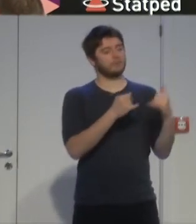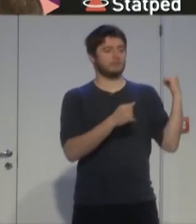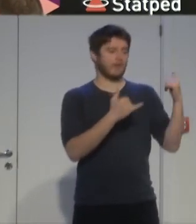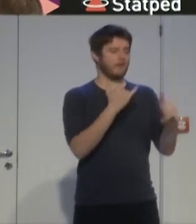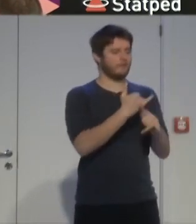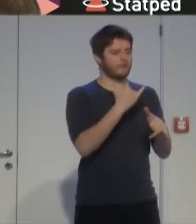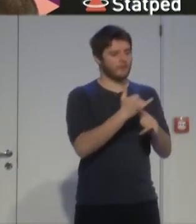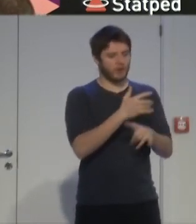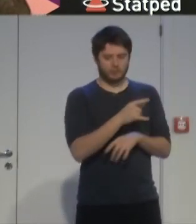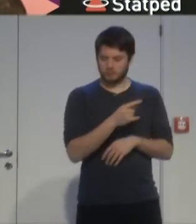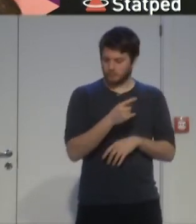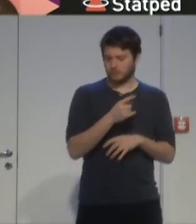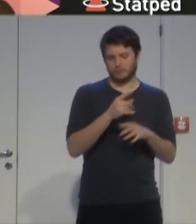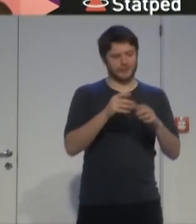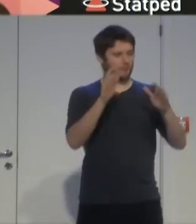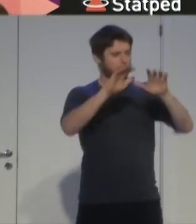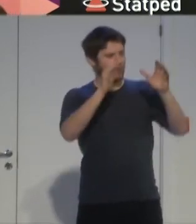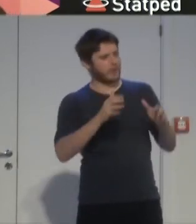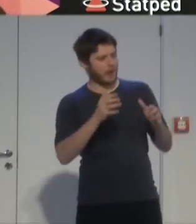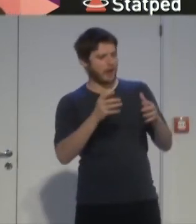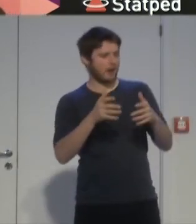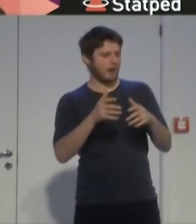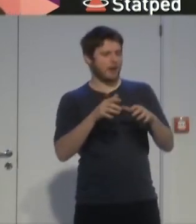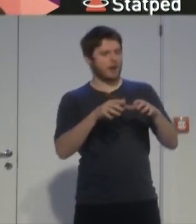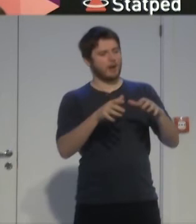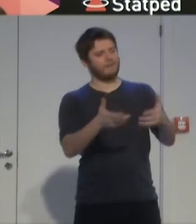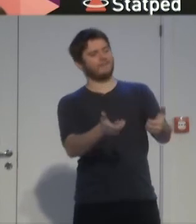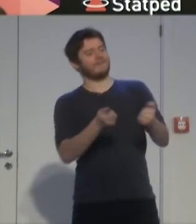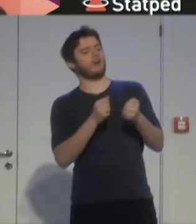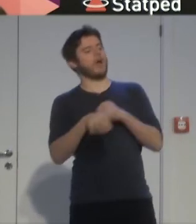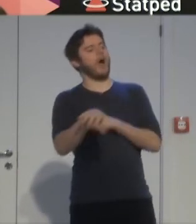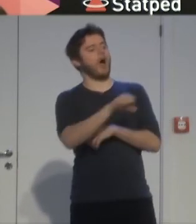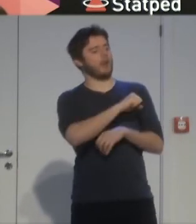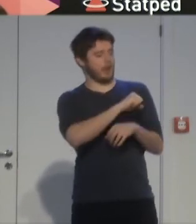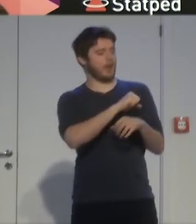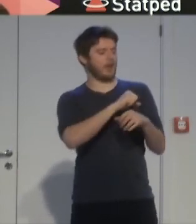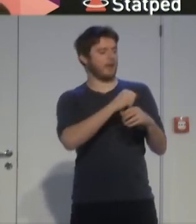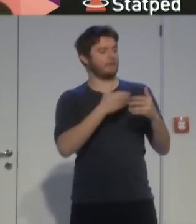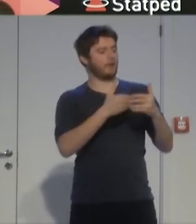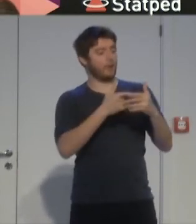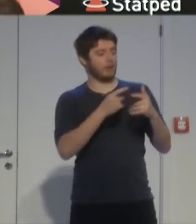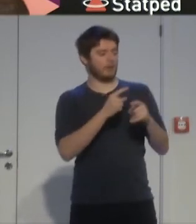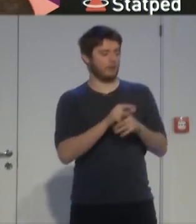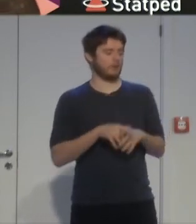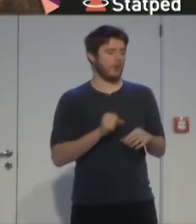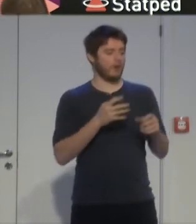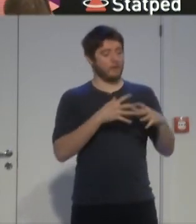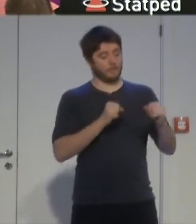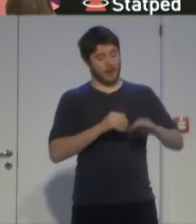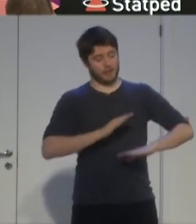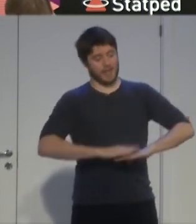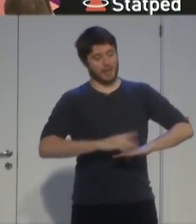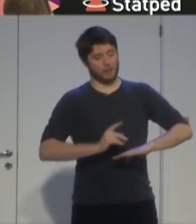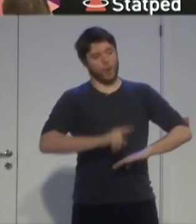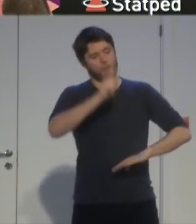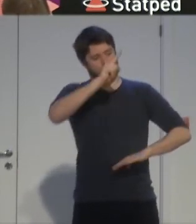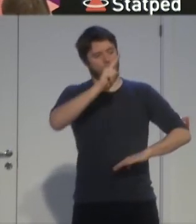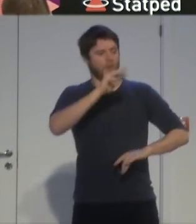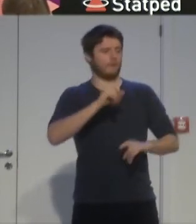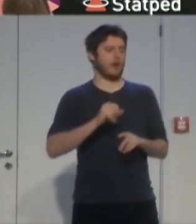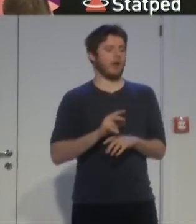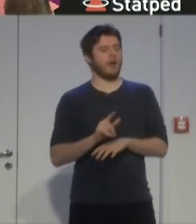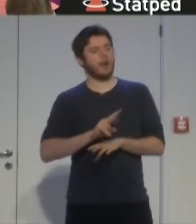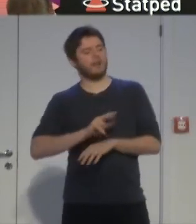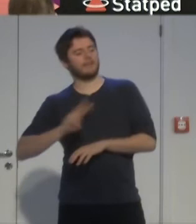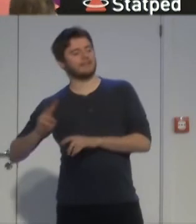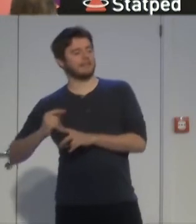these relations. It's read from bottom up and from the left to the right. At the bottom,